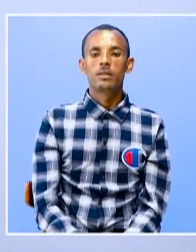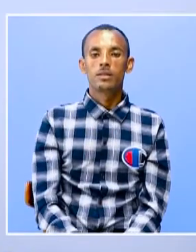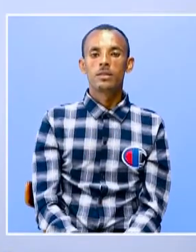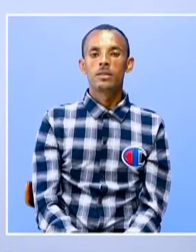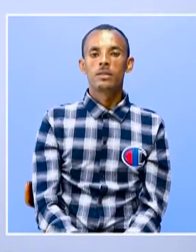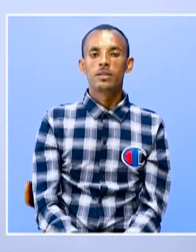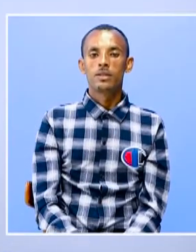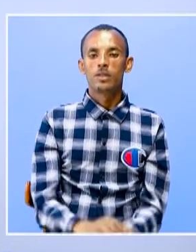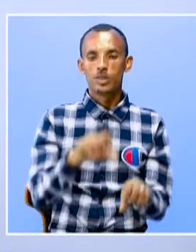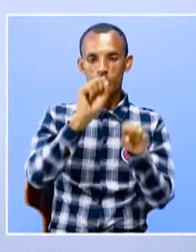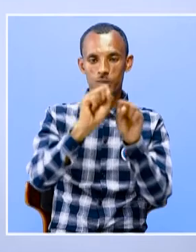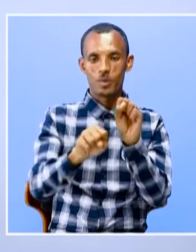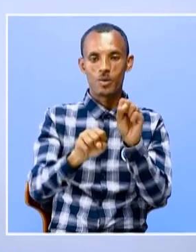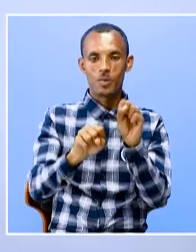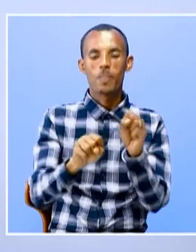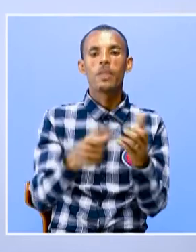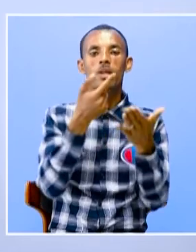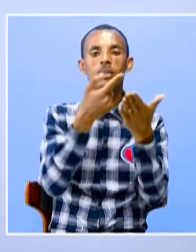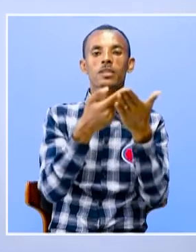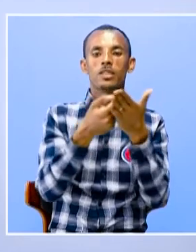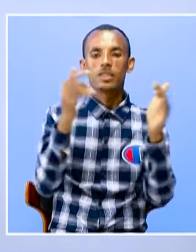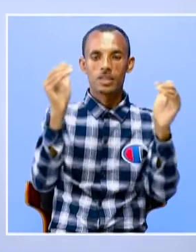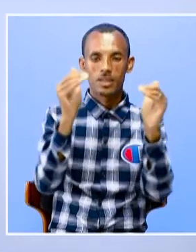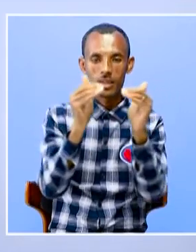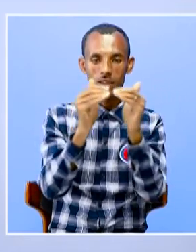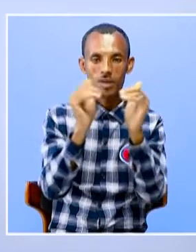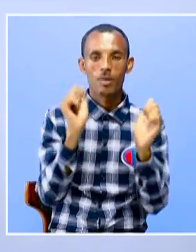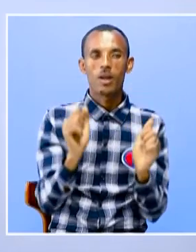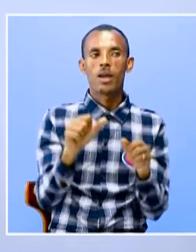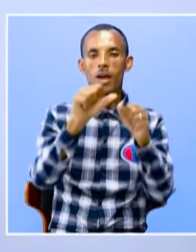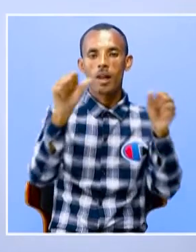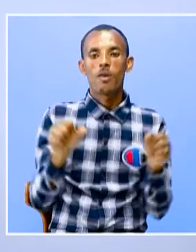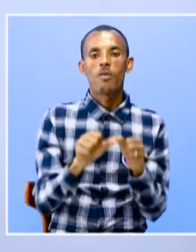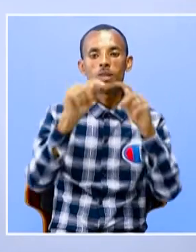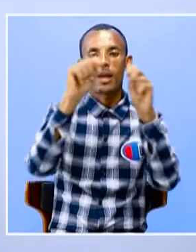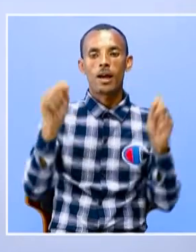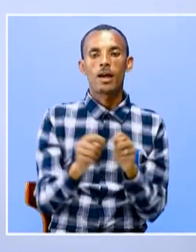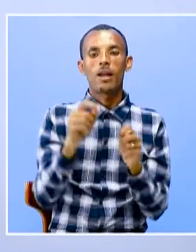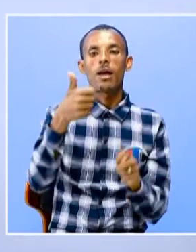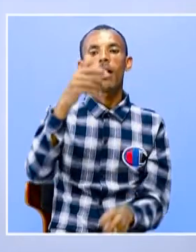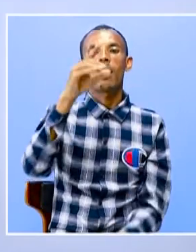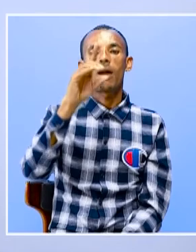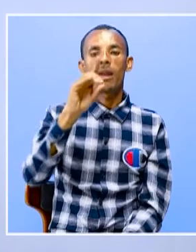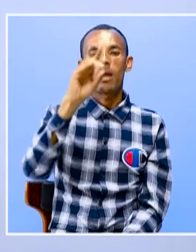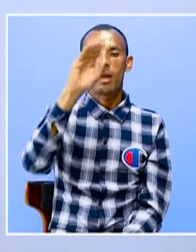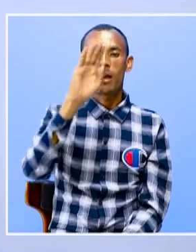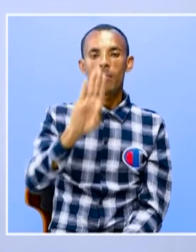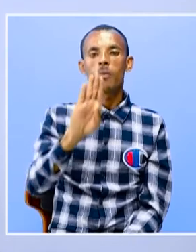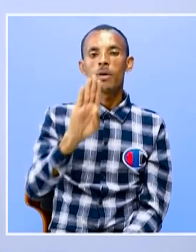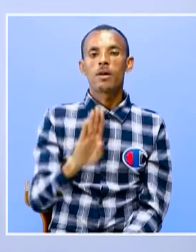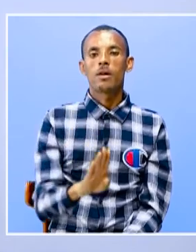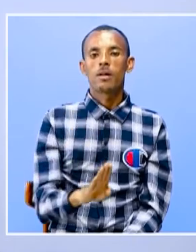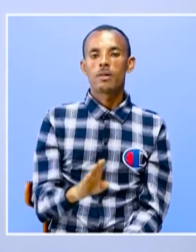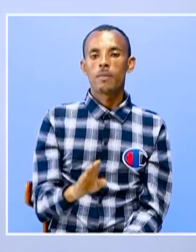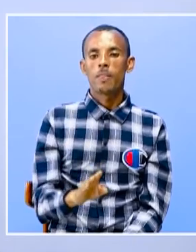This is it. So this is equal to area of triangle ADB. Look, this one ADB,